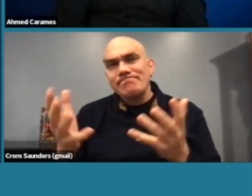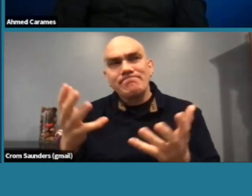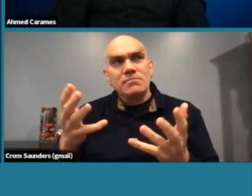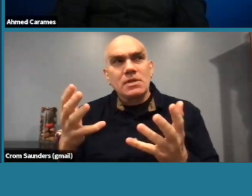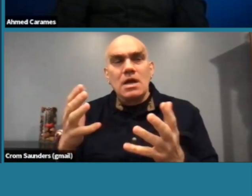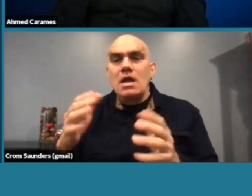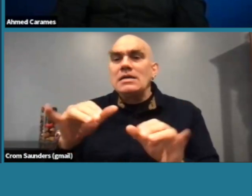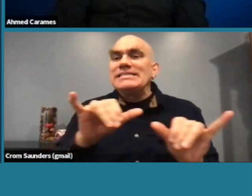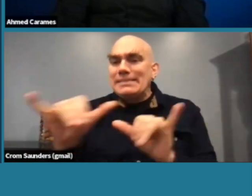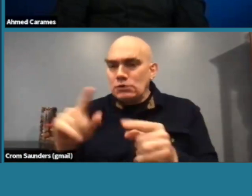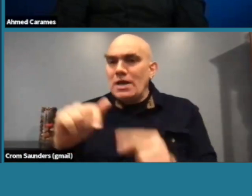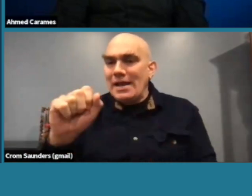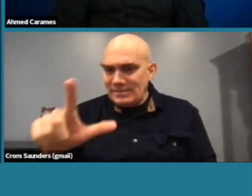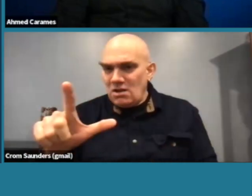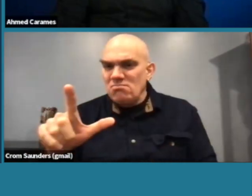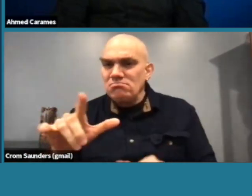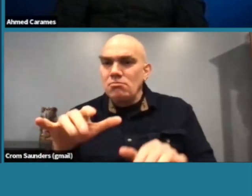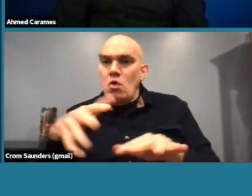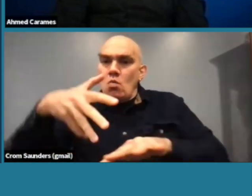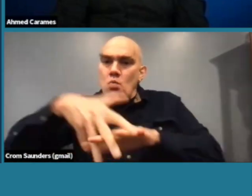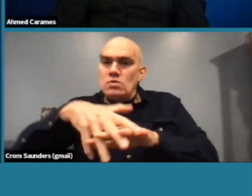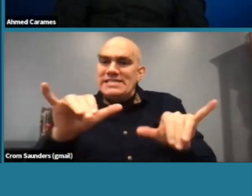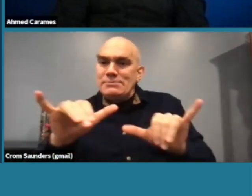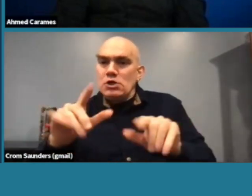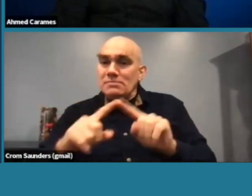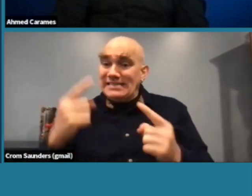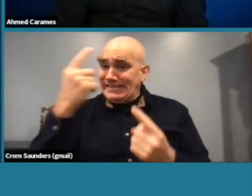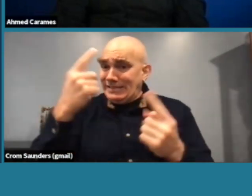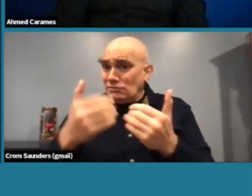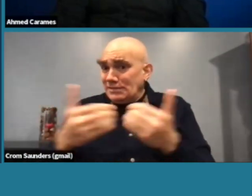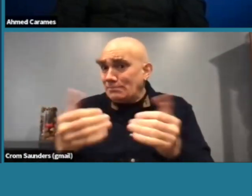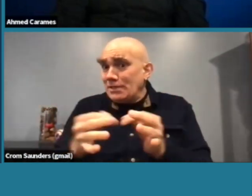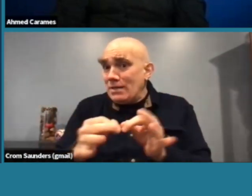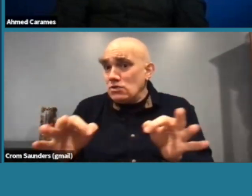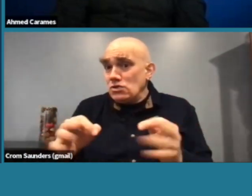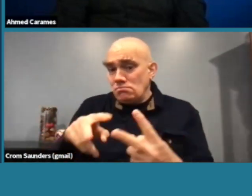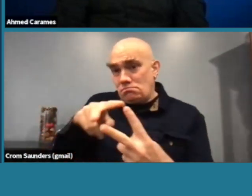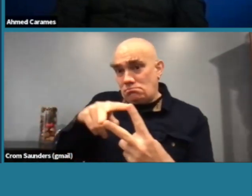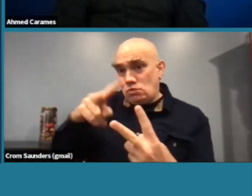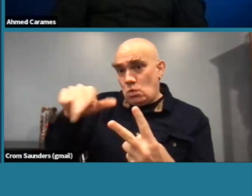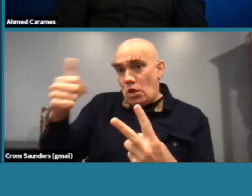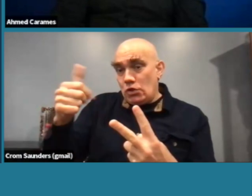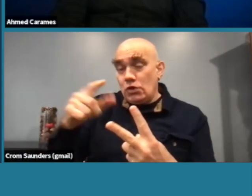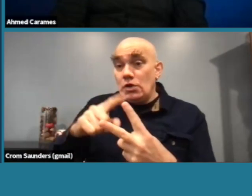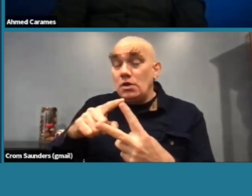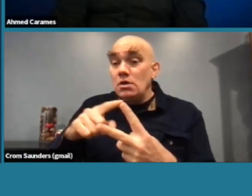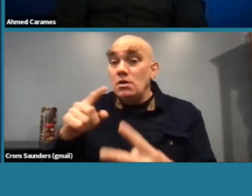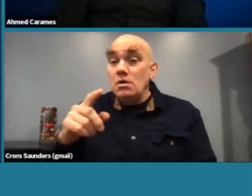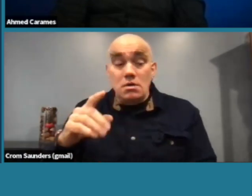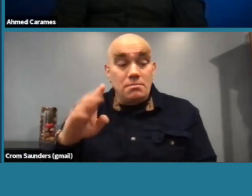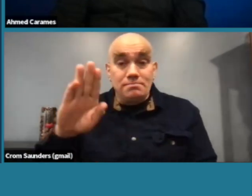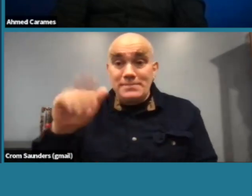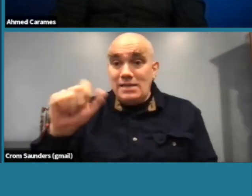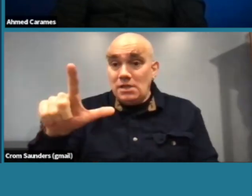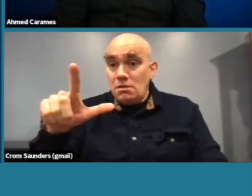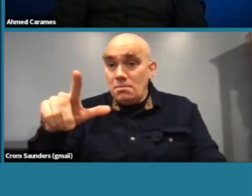I wouldn't necessarily say it's a dialect either. It's similar to ASL, but it is also considered a